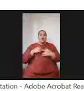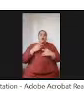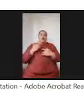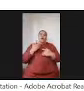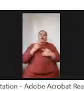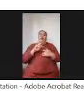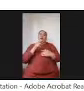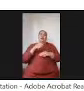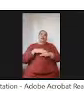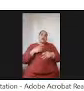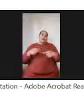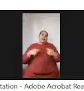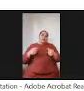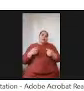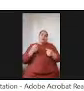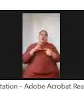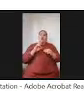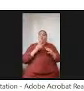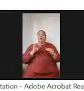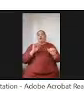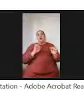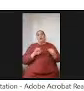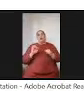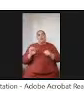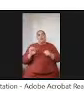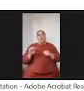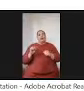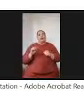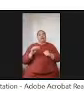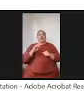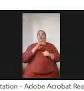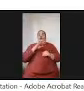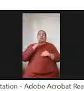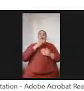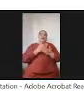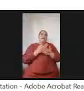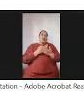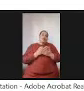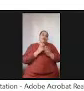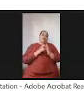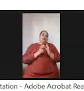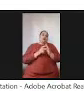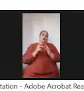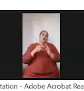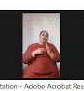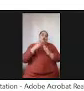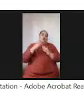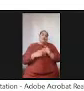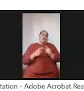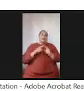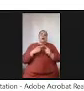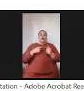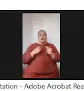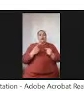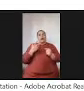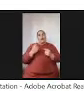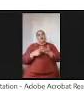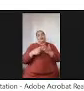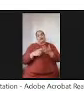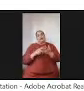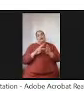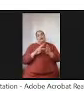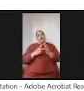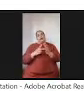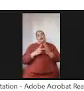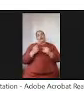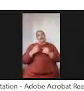expenditure or the possibility of insufficient funding for approved projects. However, that we do discuss and plan during our monthly